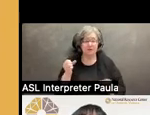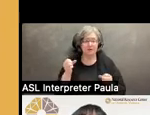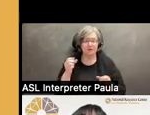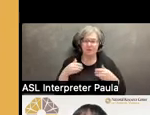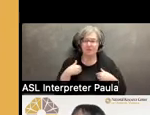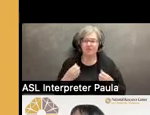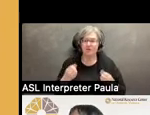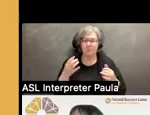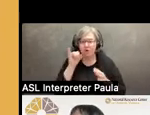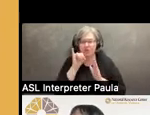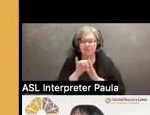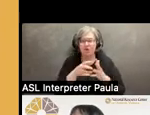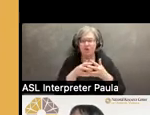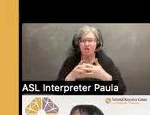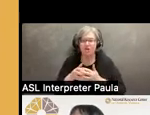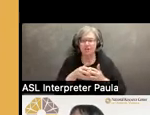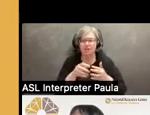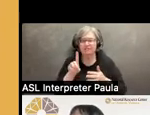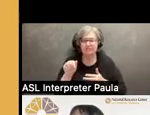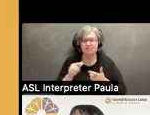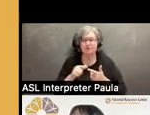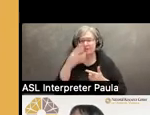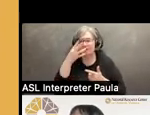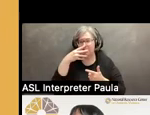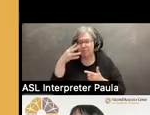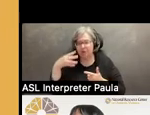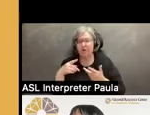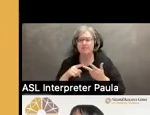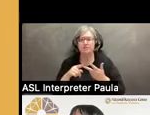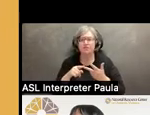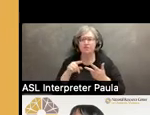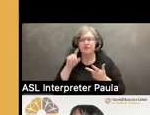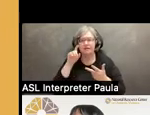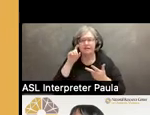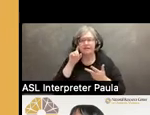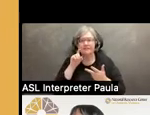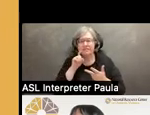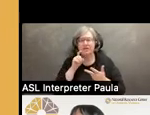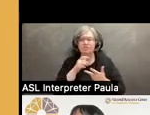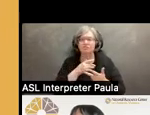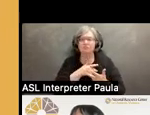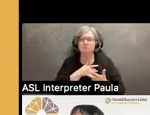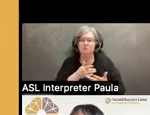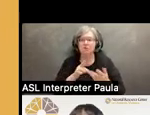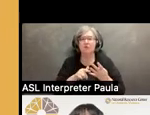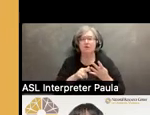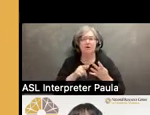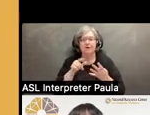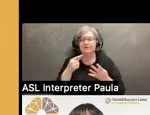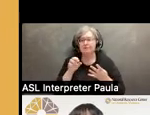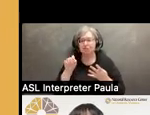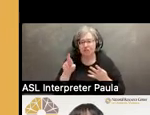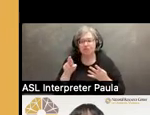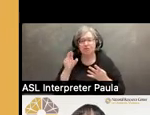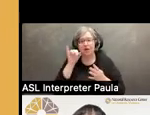such as those who live at the intersections of disability, immigration status, sexual orientation, gender identity, and more,